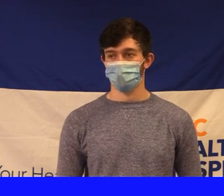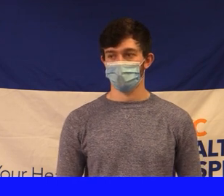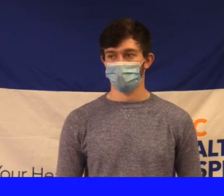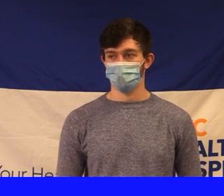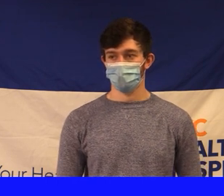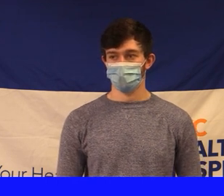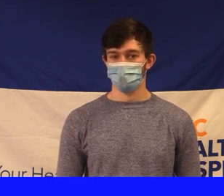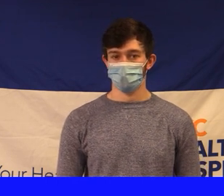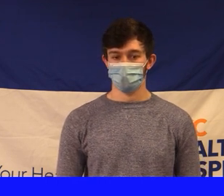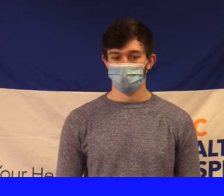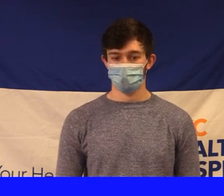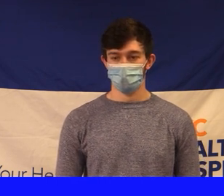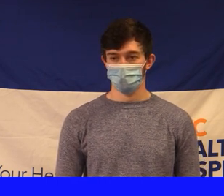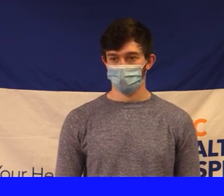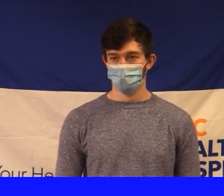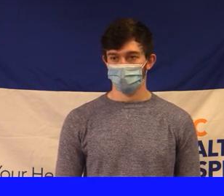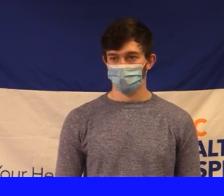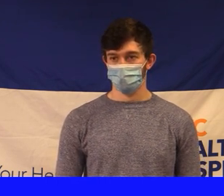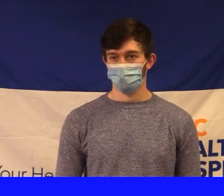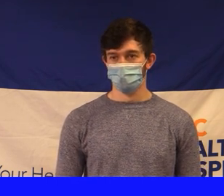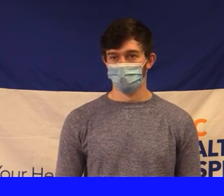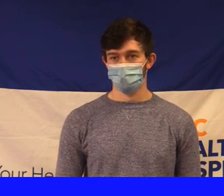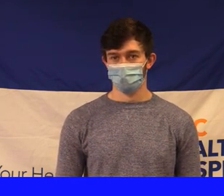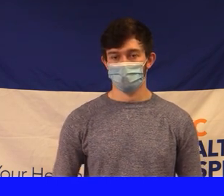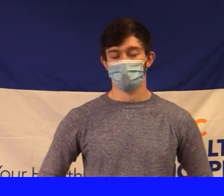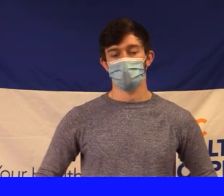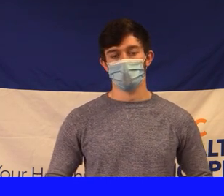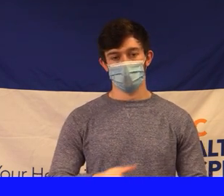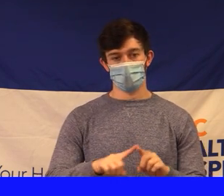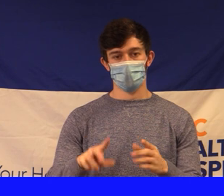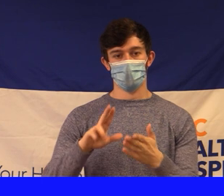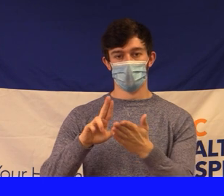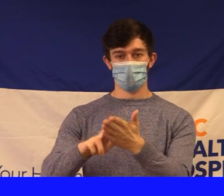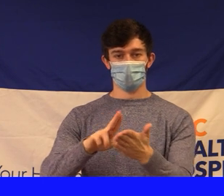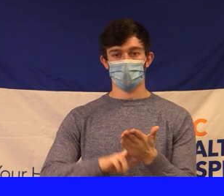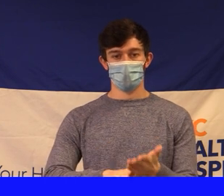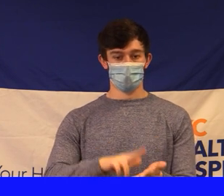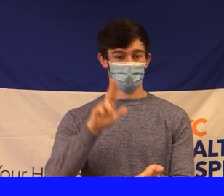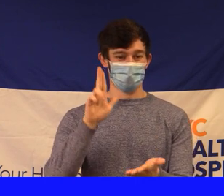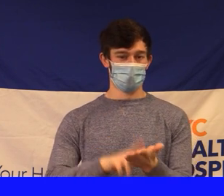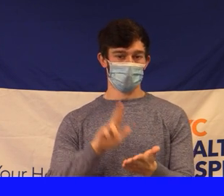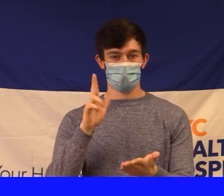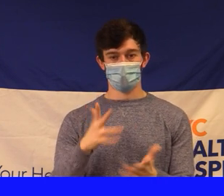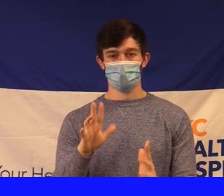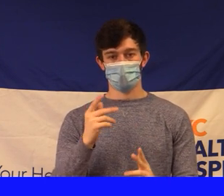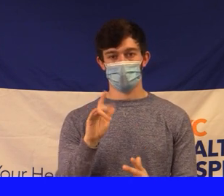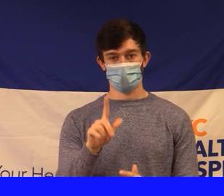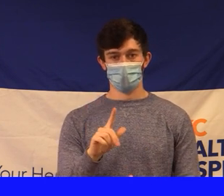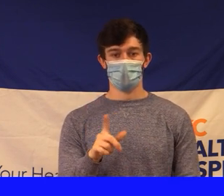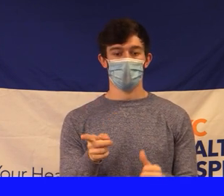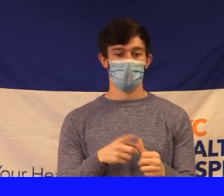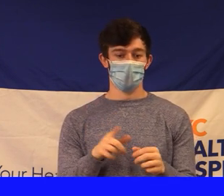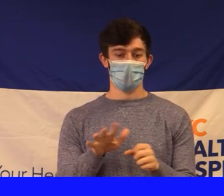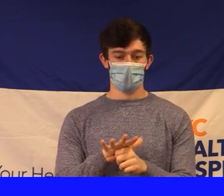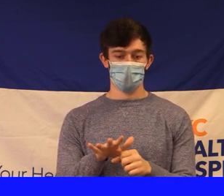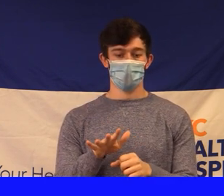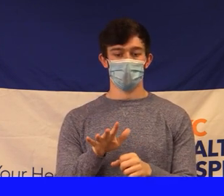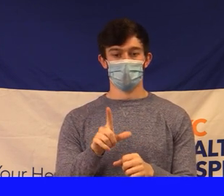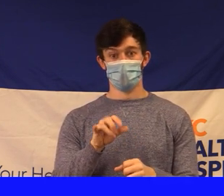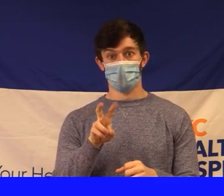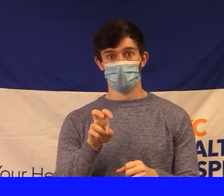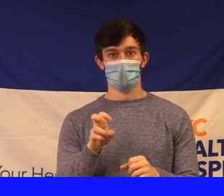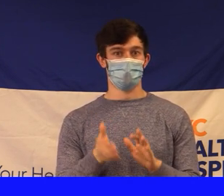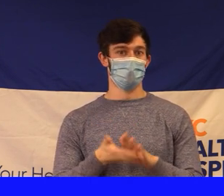Kalicia can check me on that. That's from memory. But the contract was signed in April. The first locations around our system to go